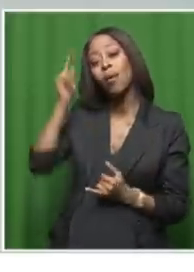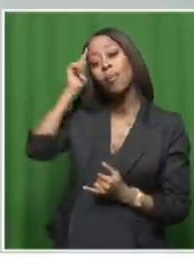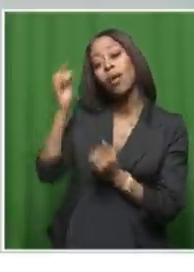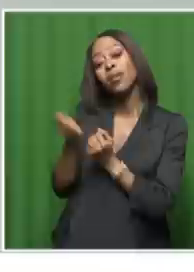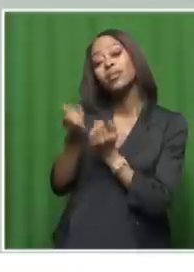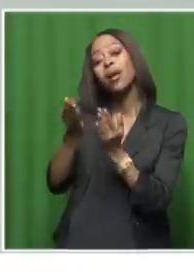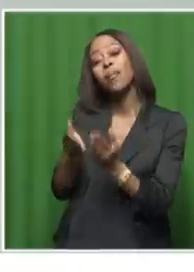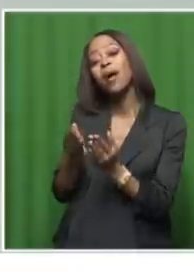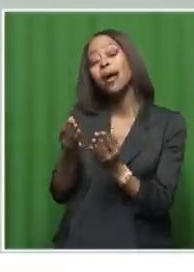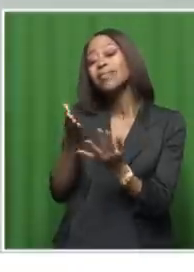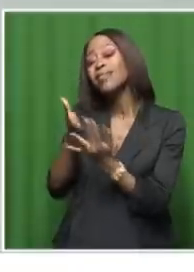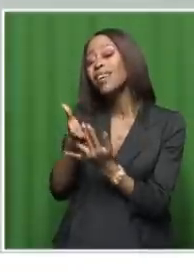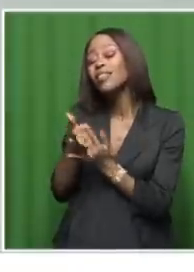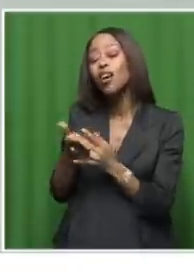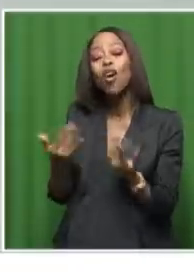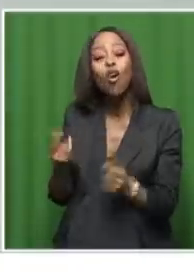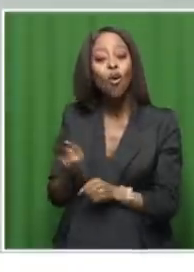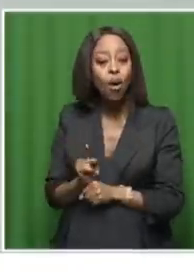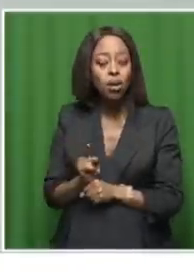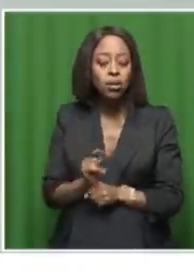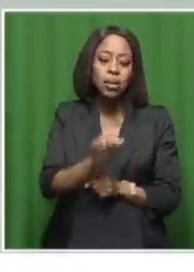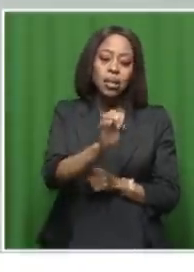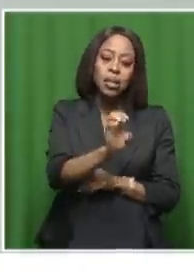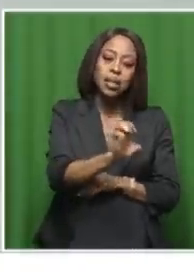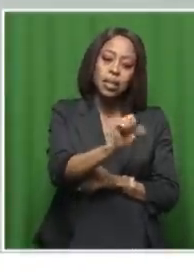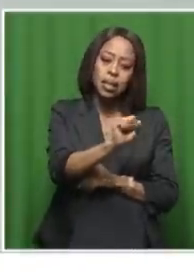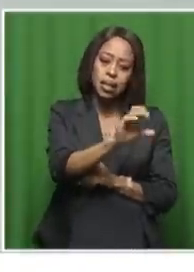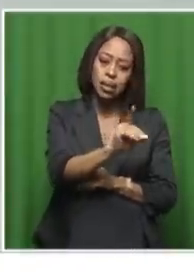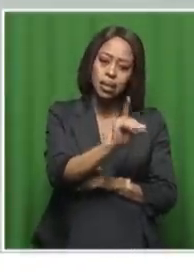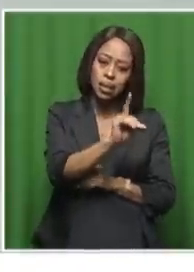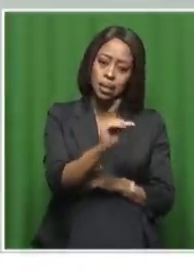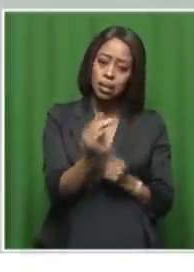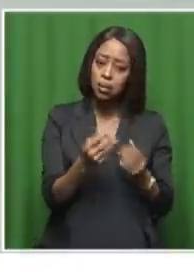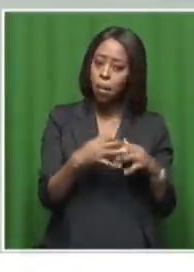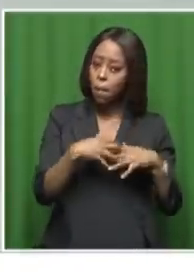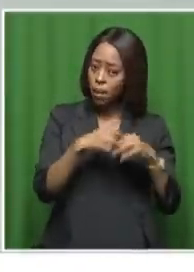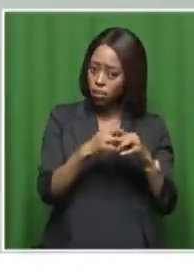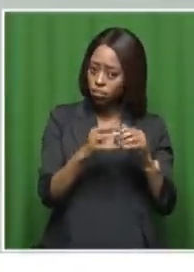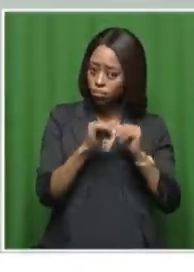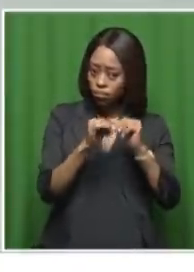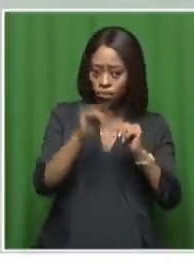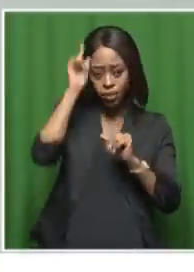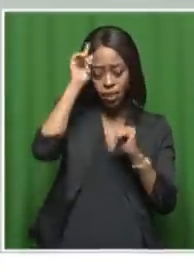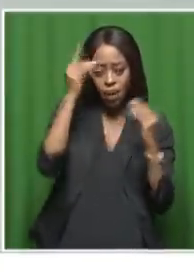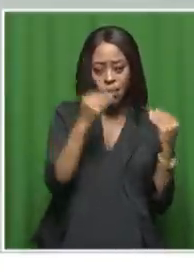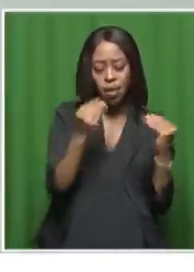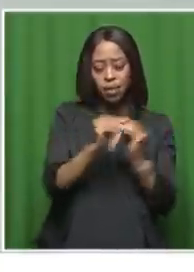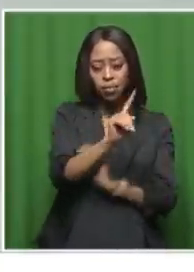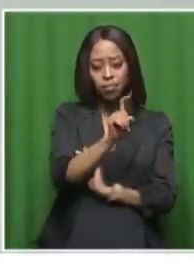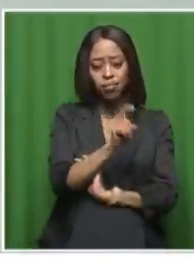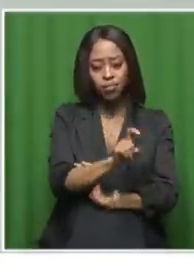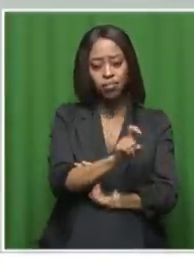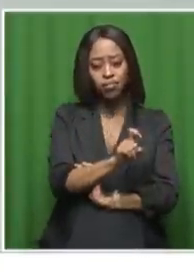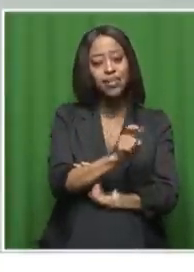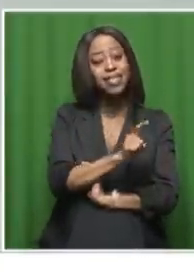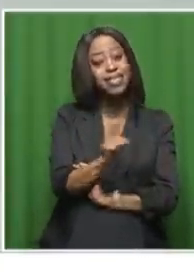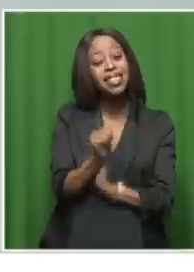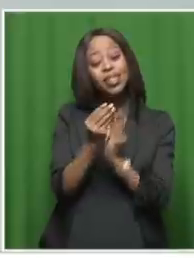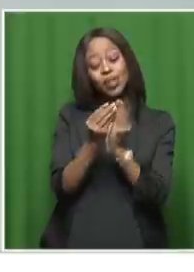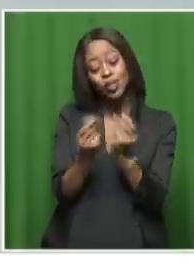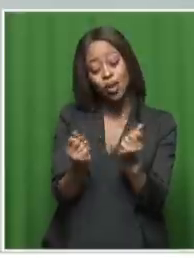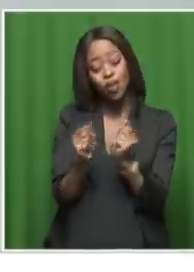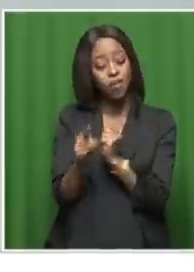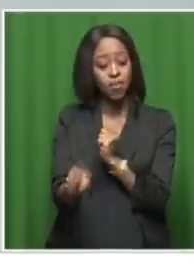suppliers and whether this ESD is creating sustainable black businesses. And this is a gap which must be urgently